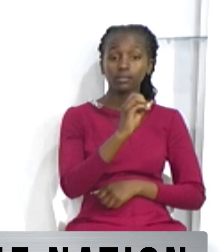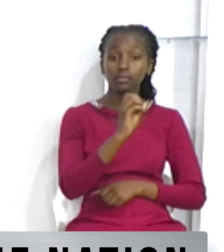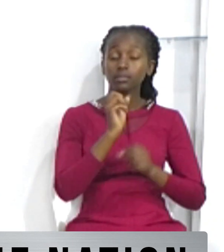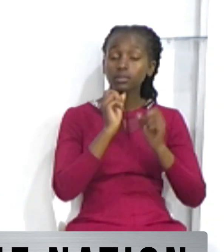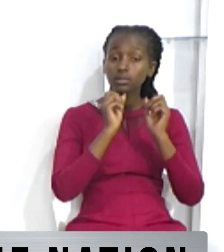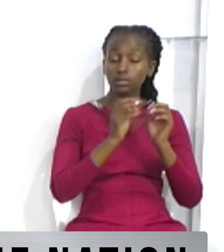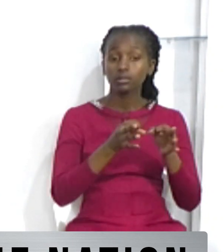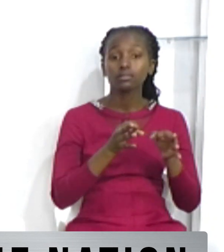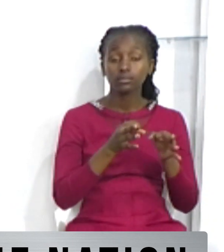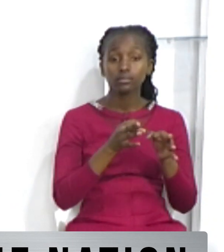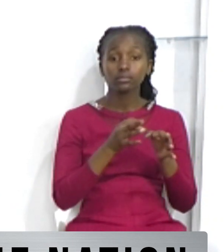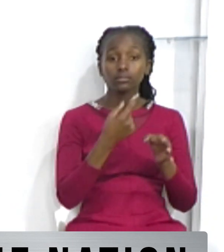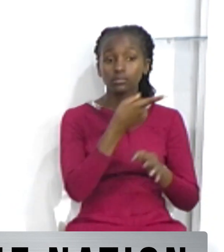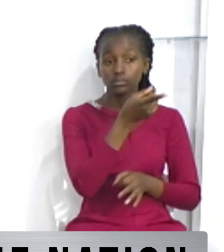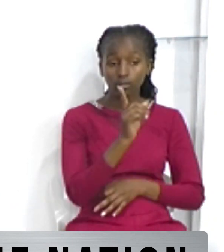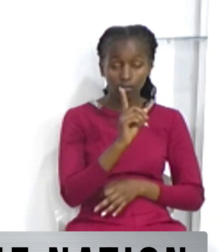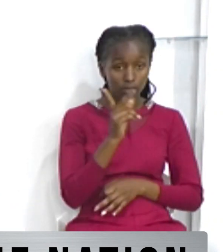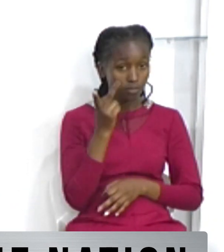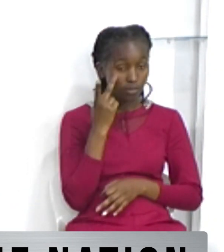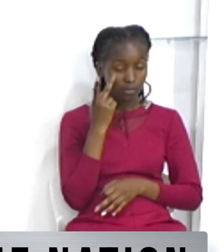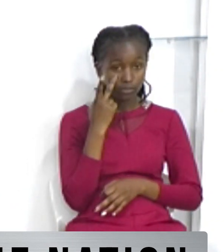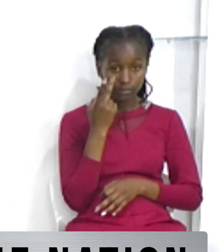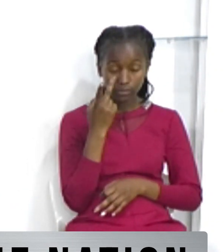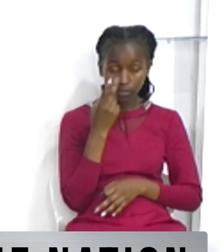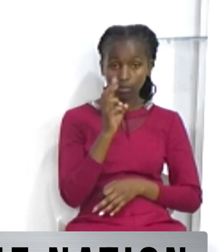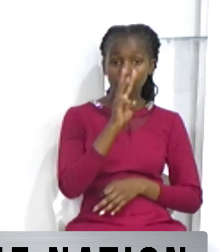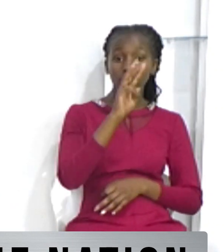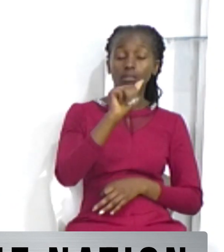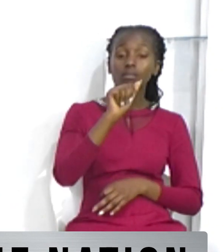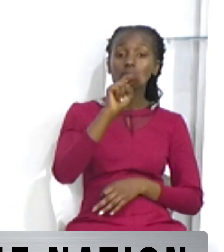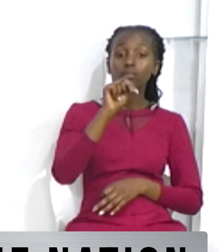when you see Wanjigi,